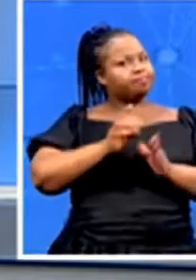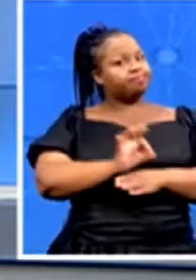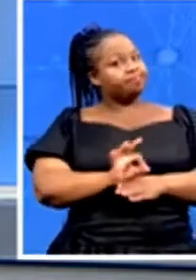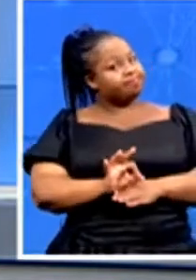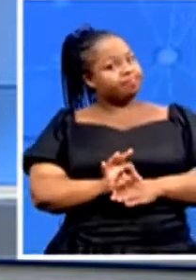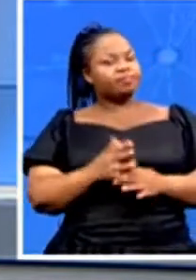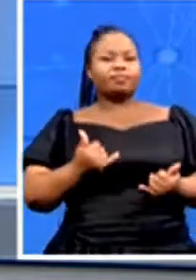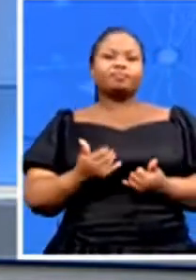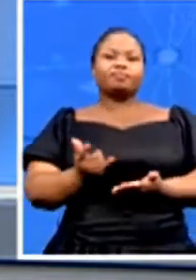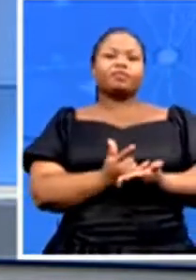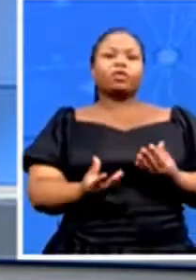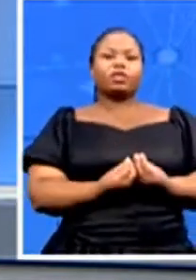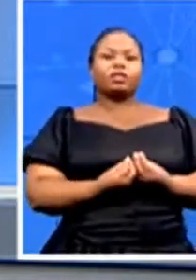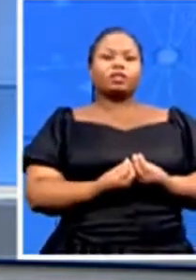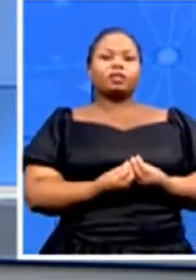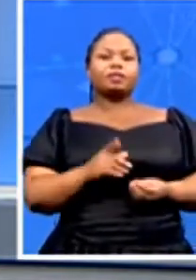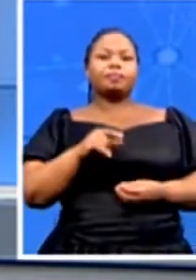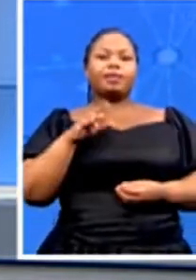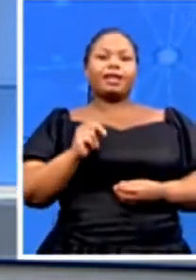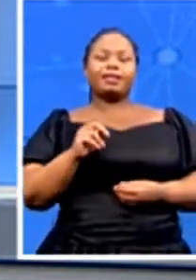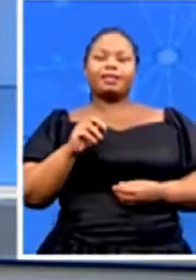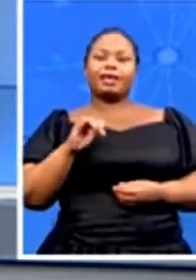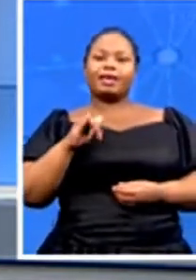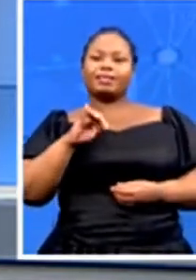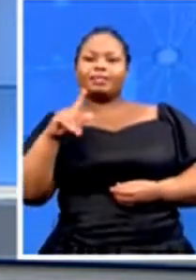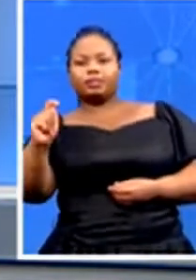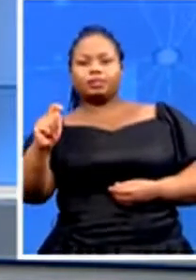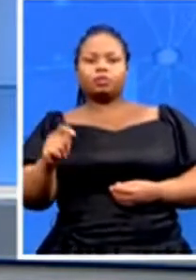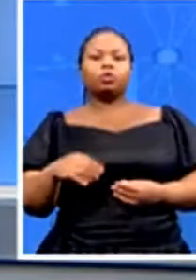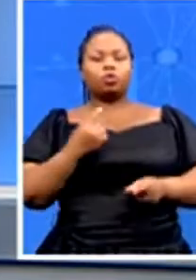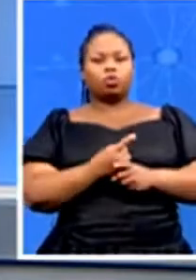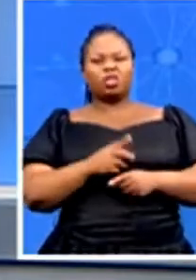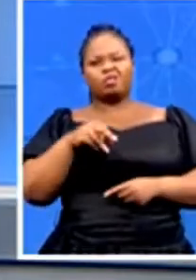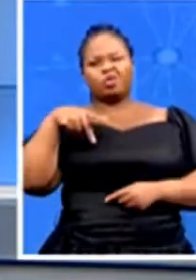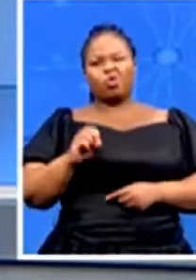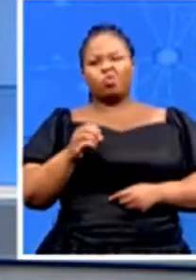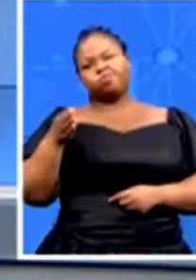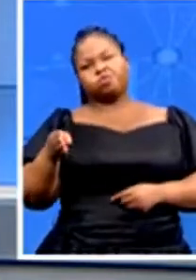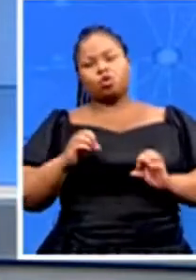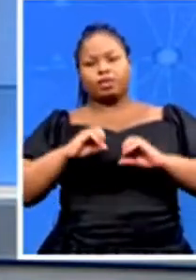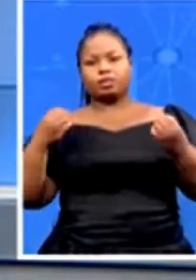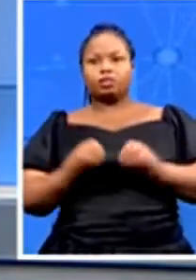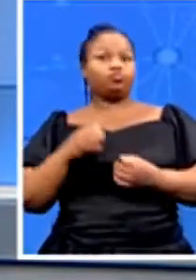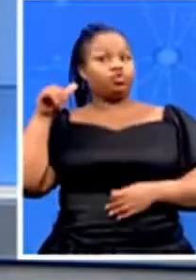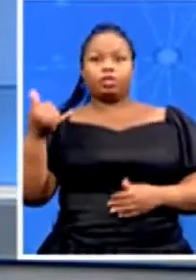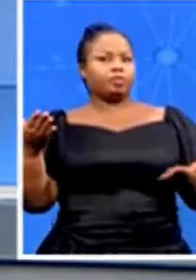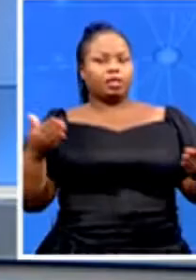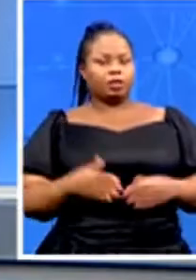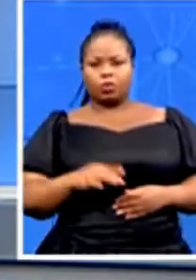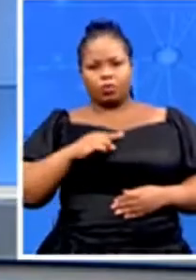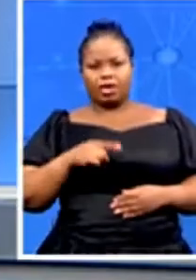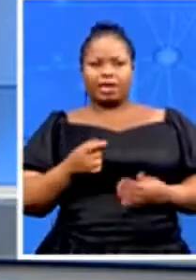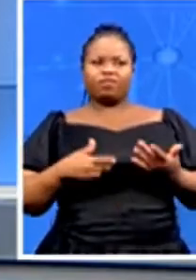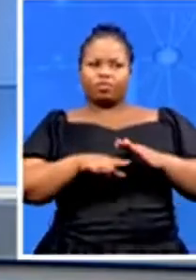Act, a non-profit organization based in Braamfontein in Johannesburg. They support civic engagement on local government issues. Their work